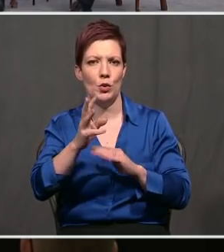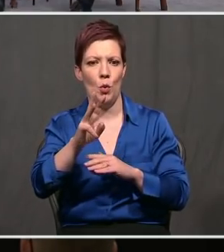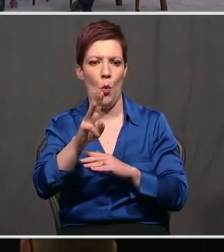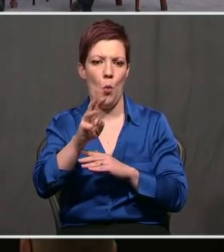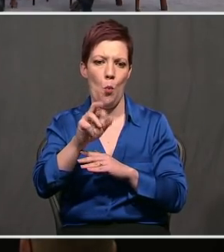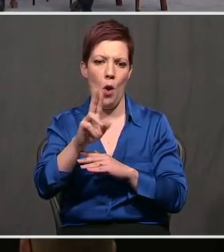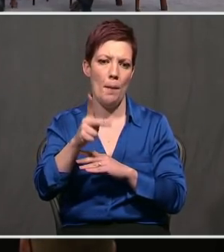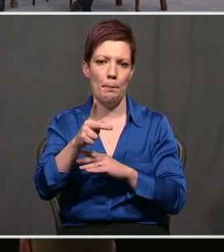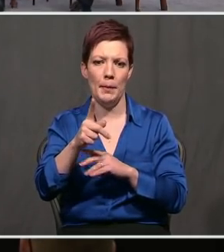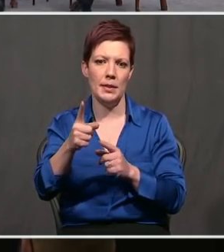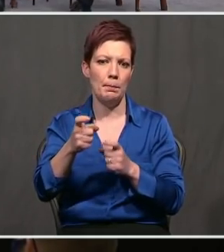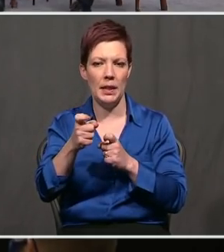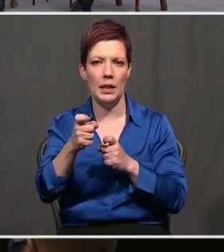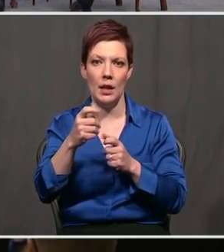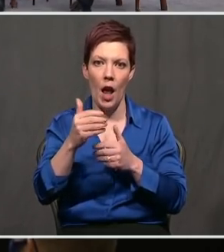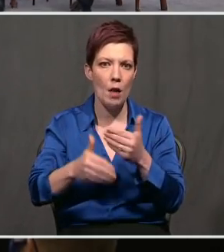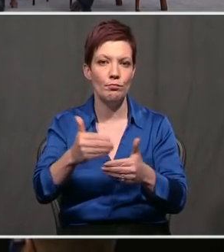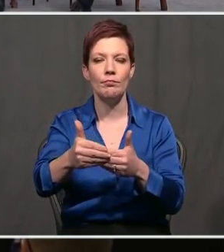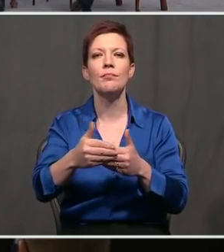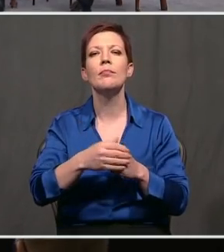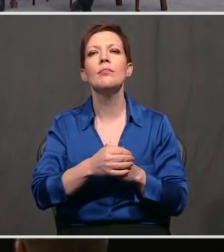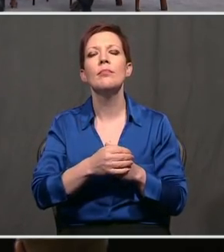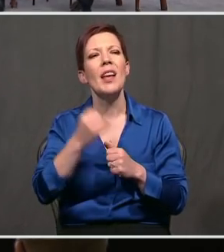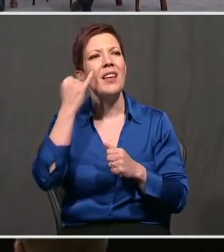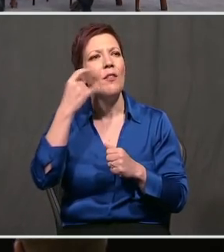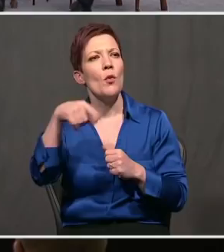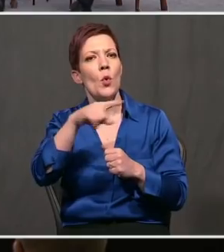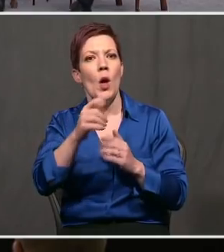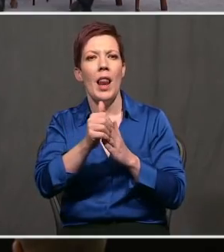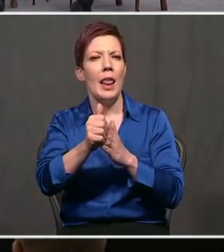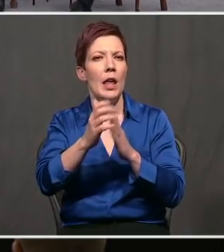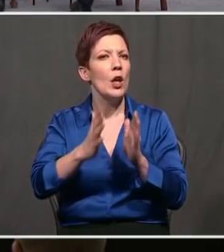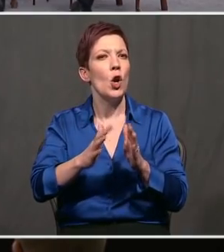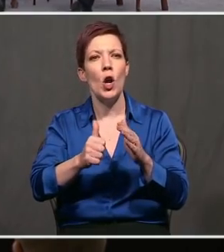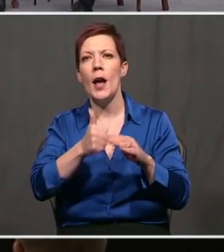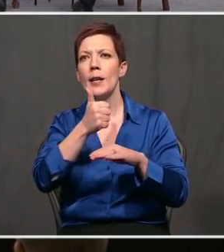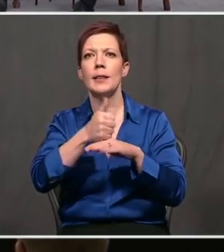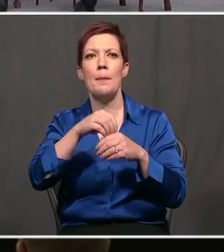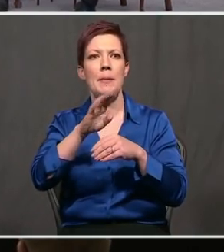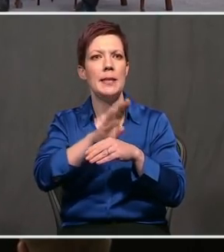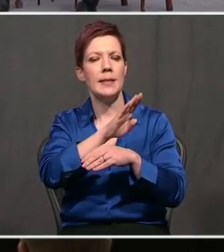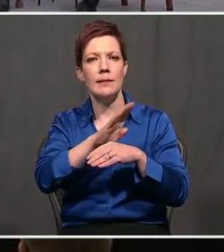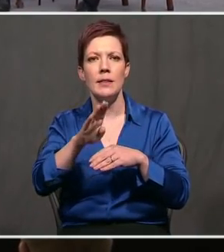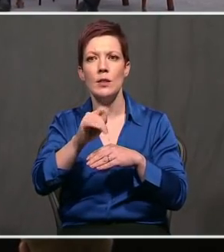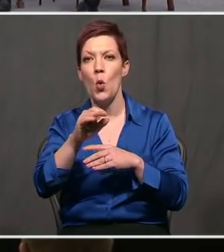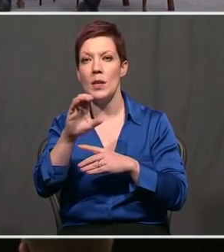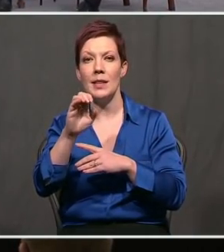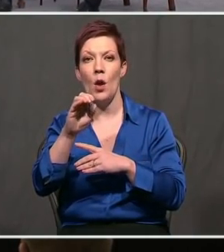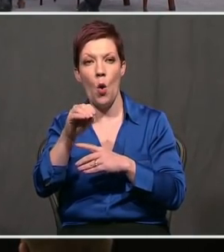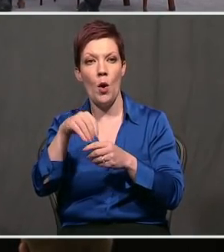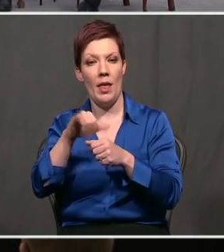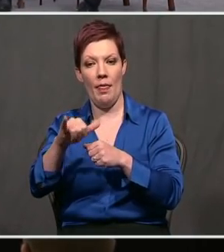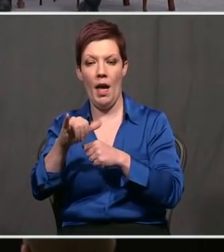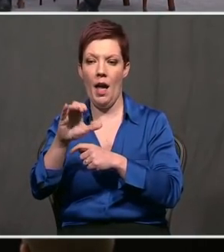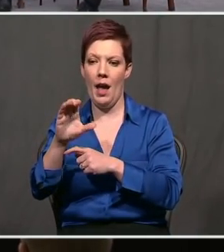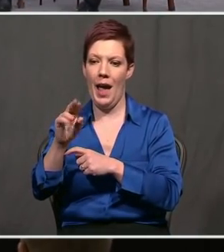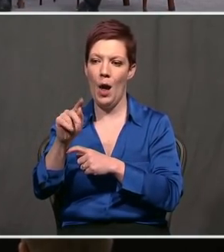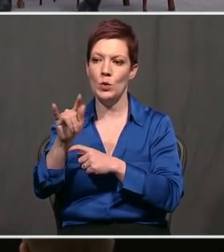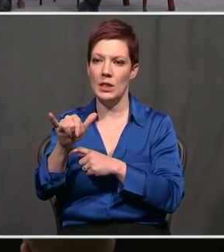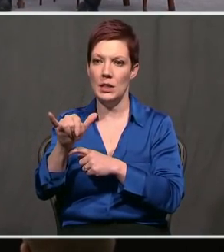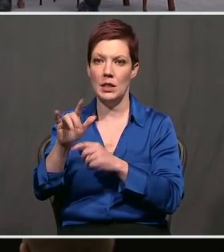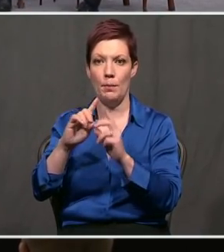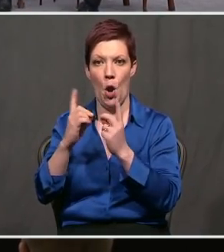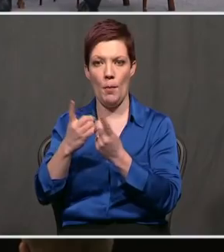a leader in business, if you're a CEO of a cabinet department, you know it's all about the people. People is